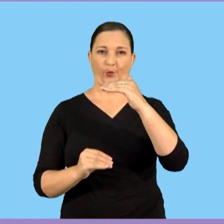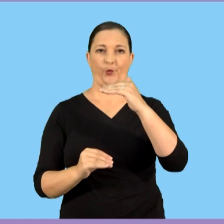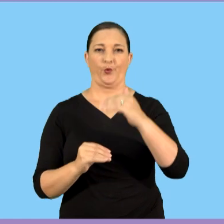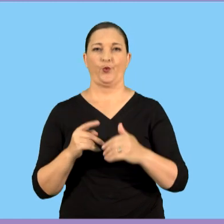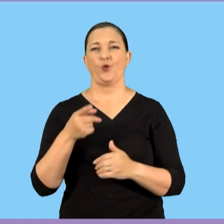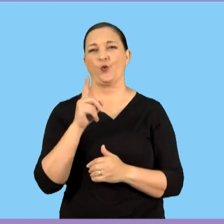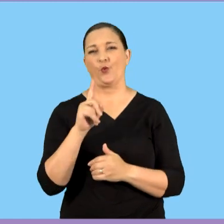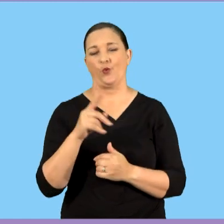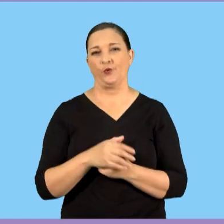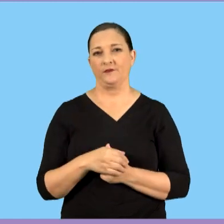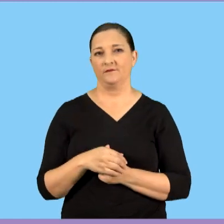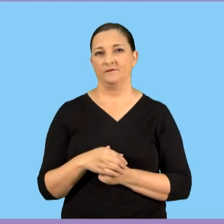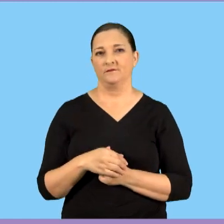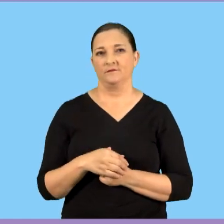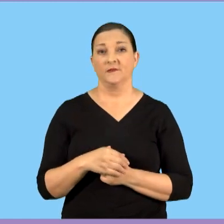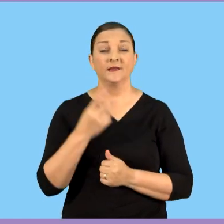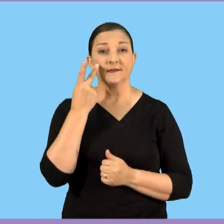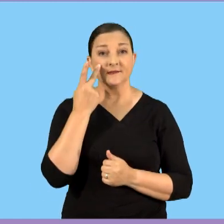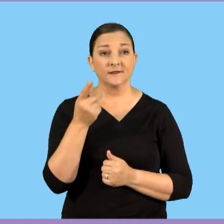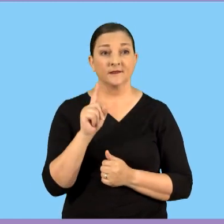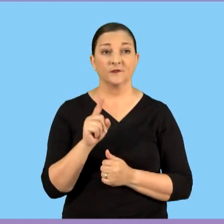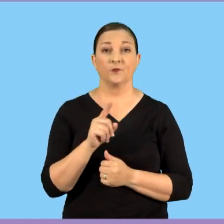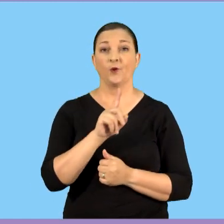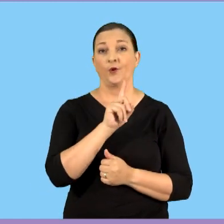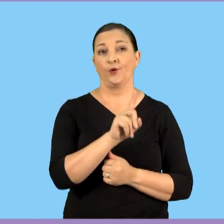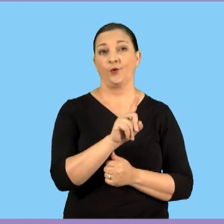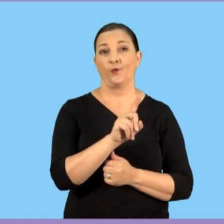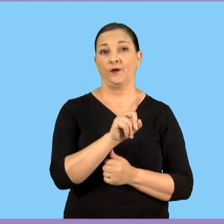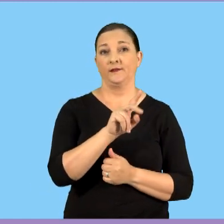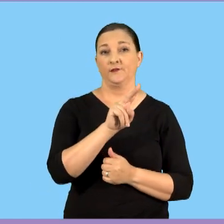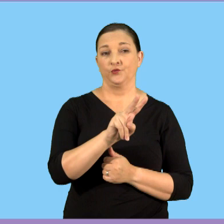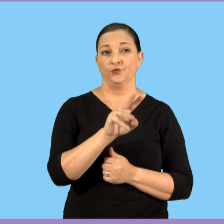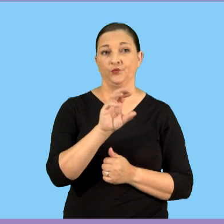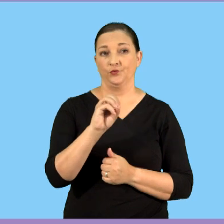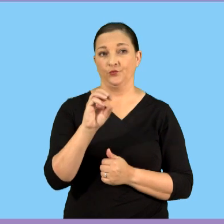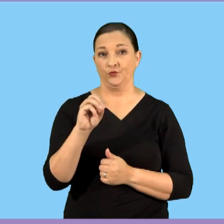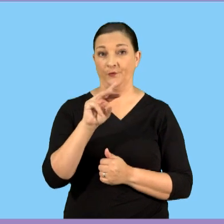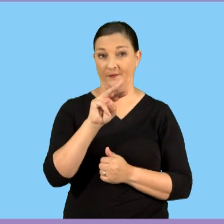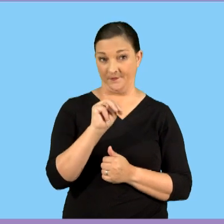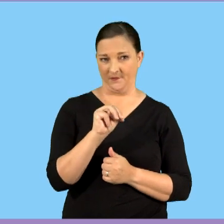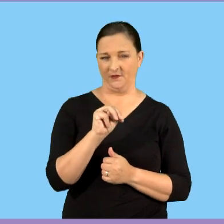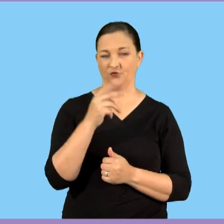highest point to that lowest point? So we are simply going to say